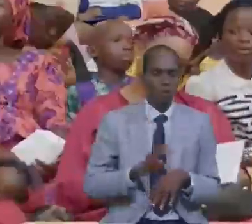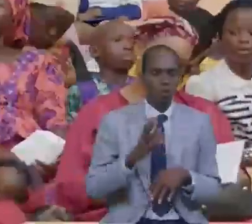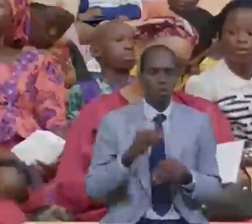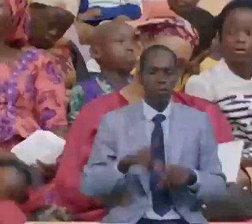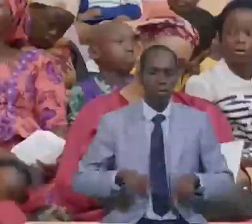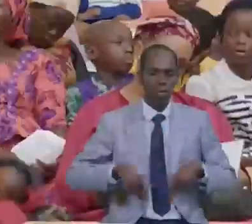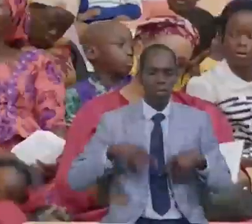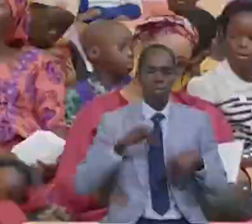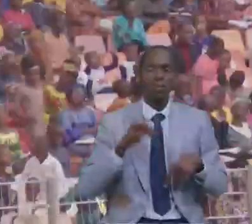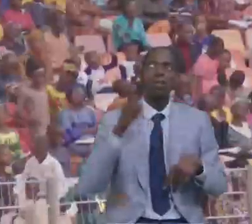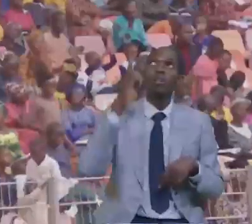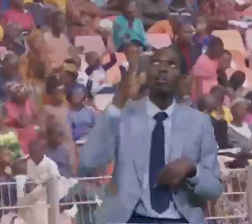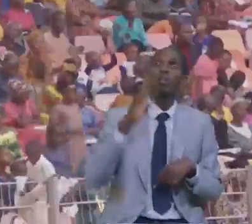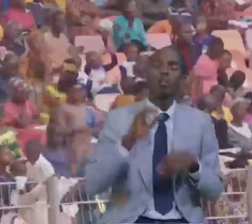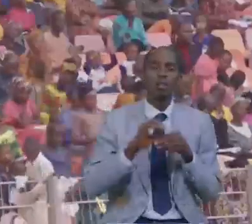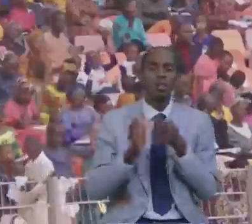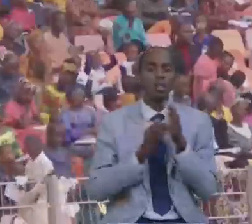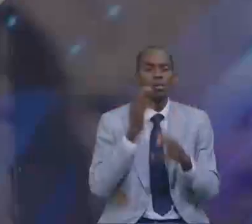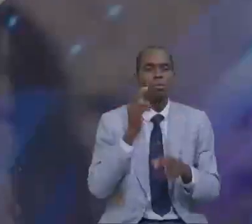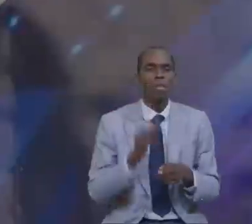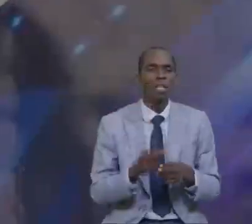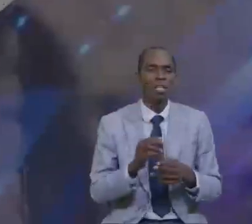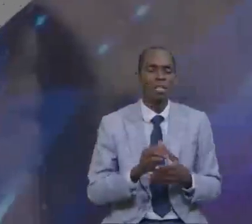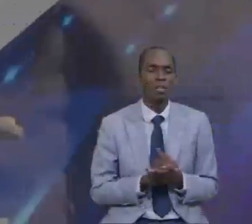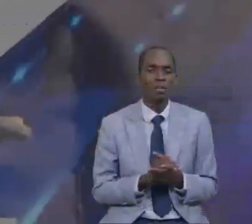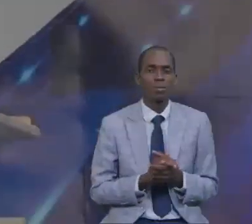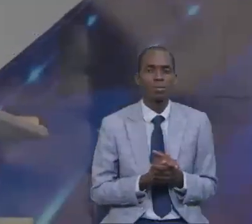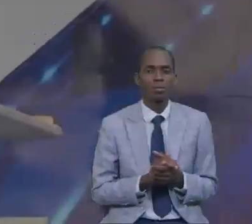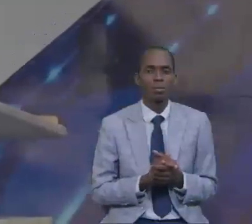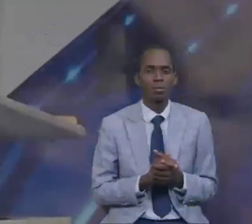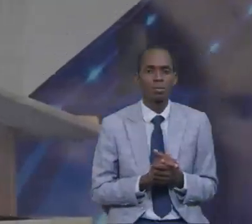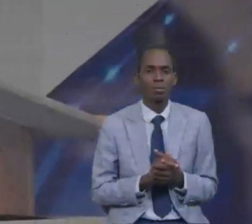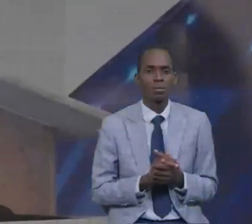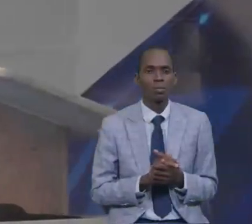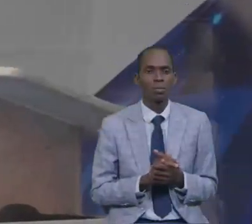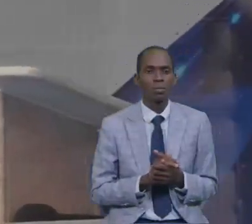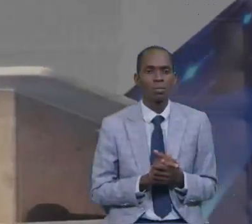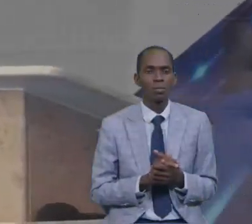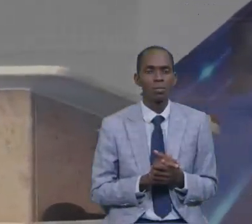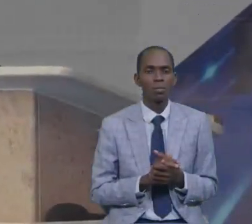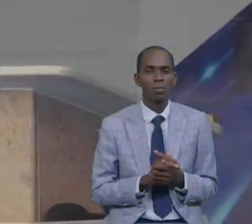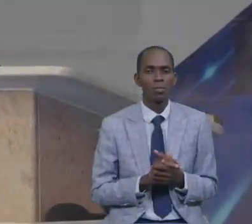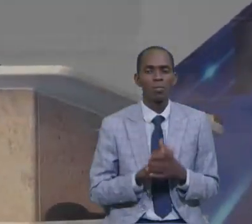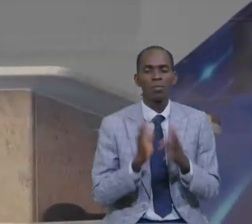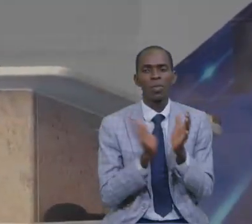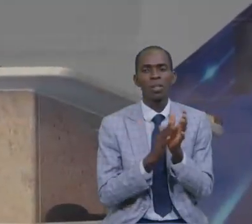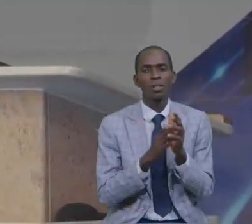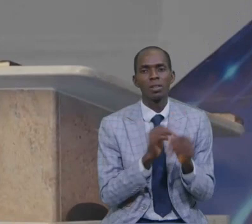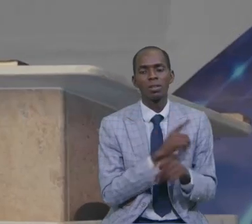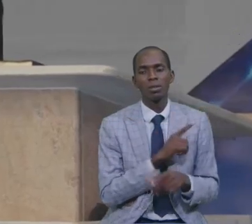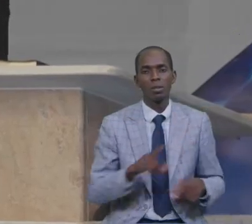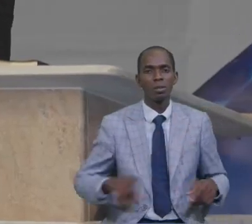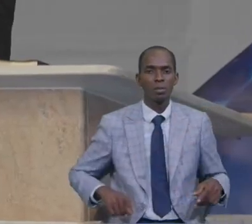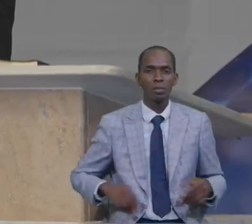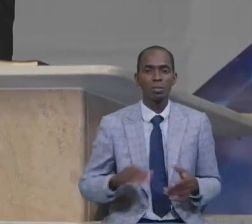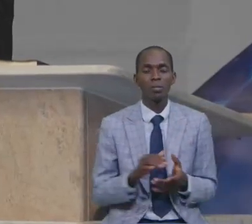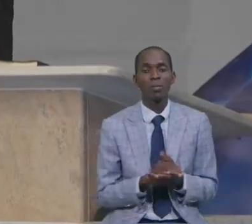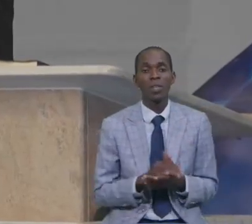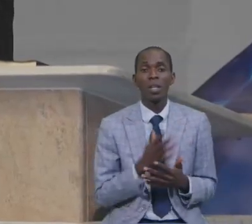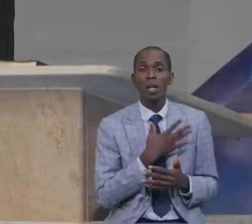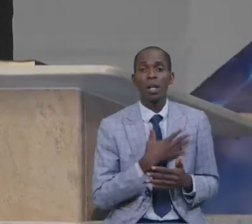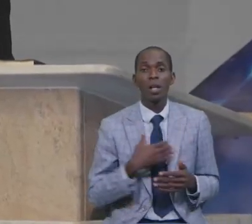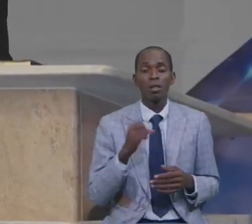Praise the Lord. And so the Lord wants us to get all those lawless people out